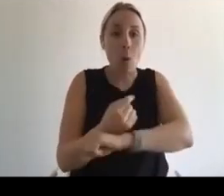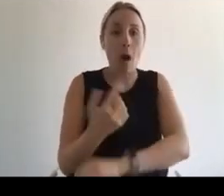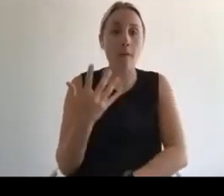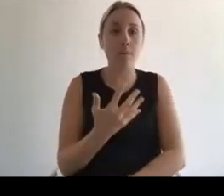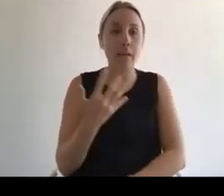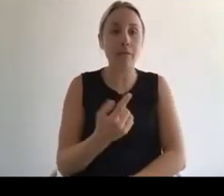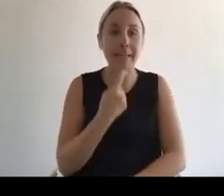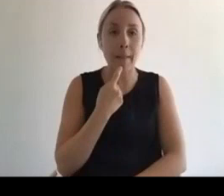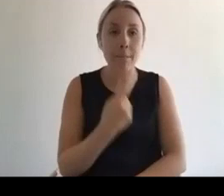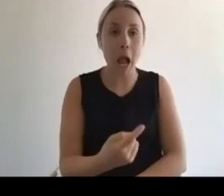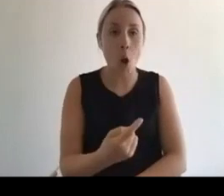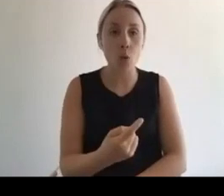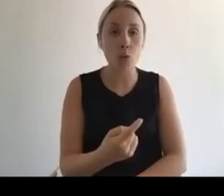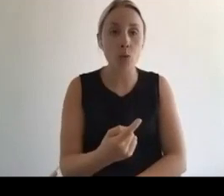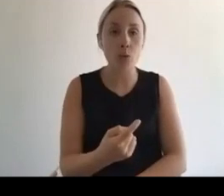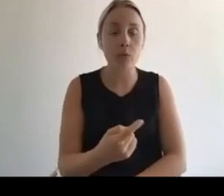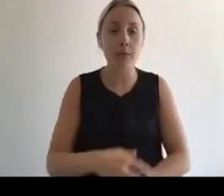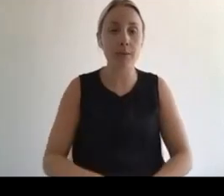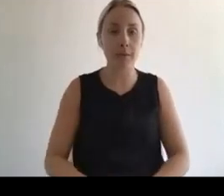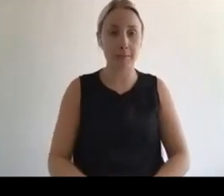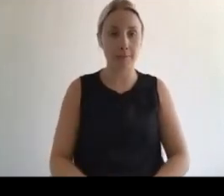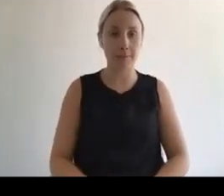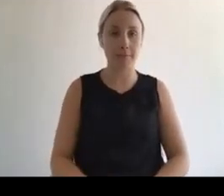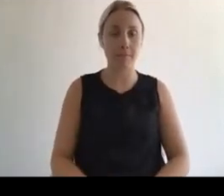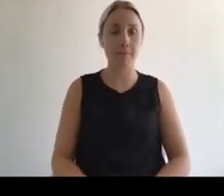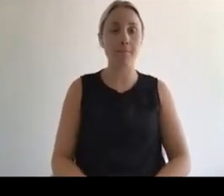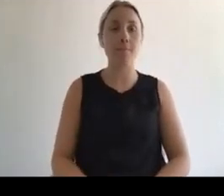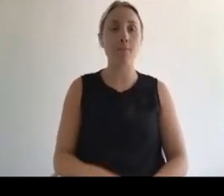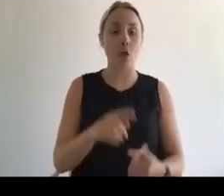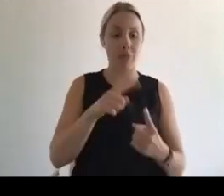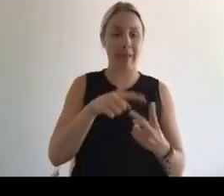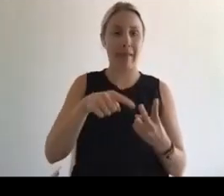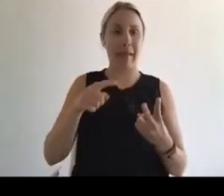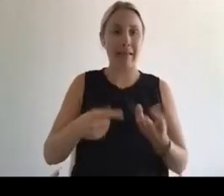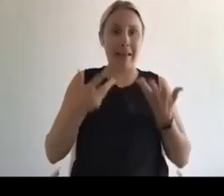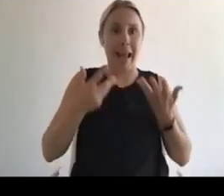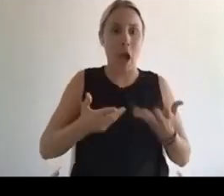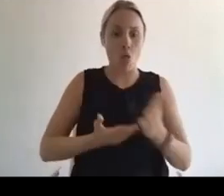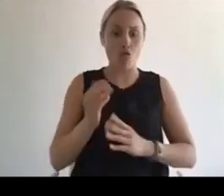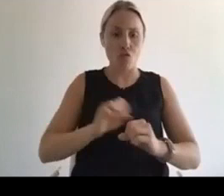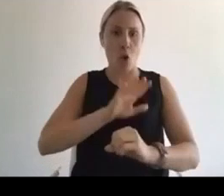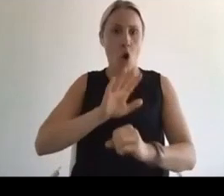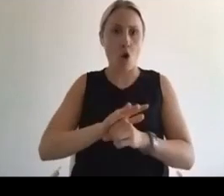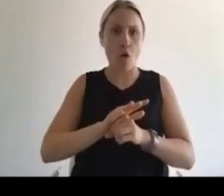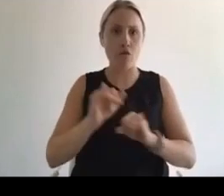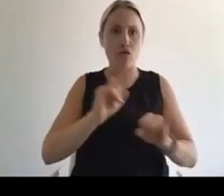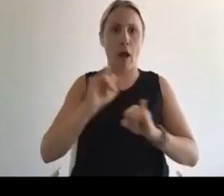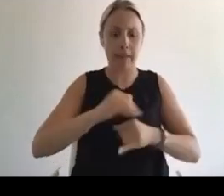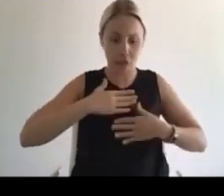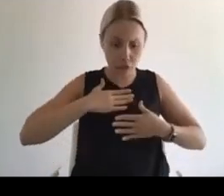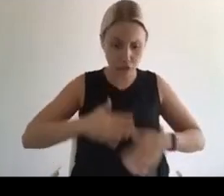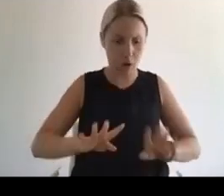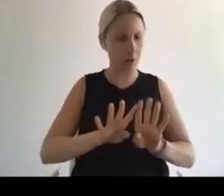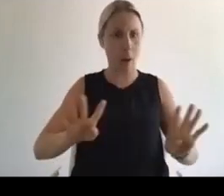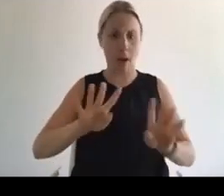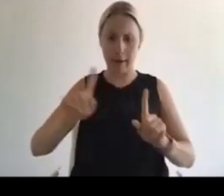we actually see that these are some of the workers that are in the front line at the moment, it is something that I personally find absolutely